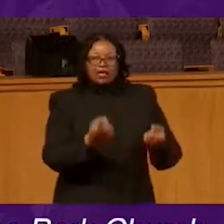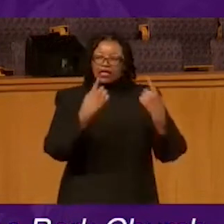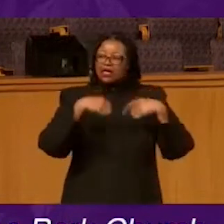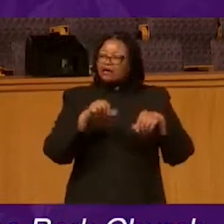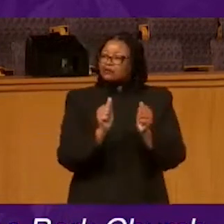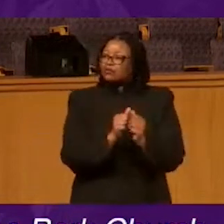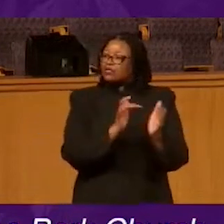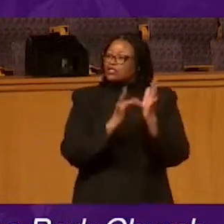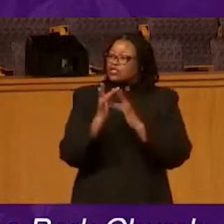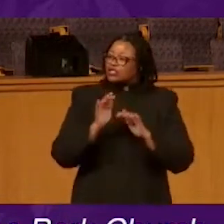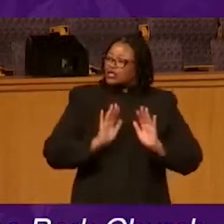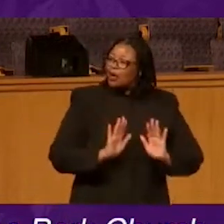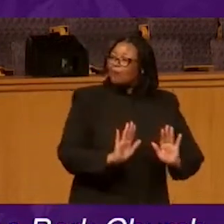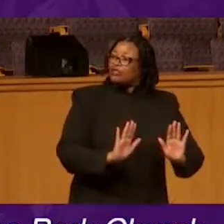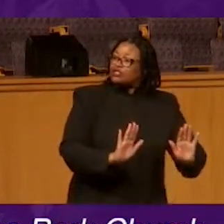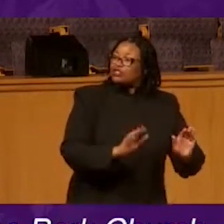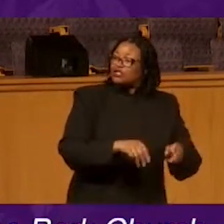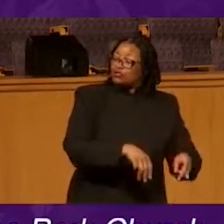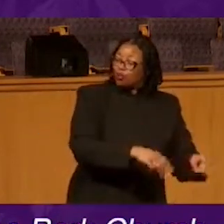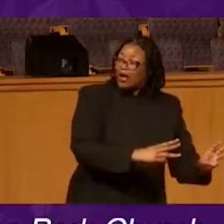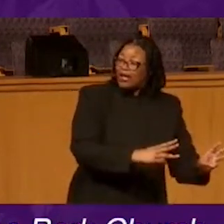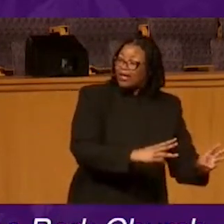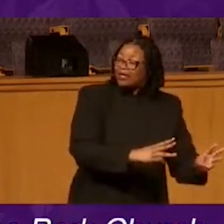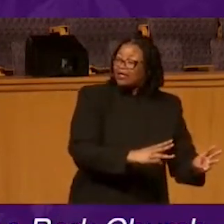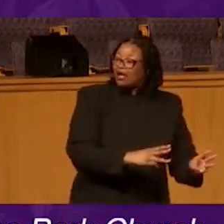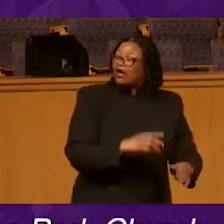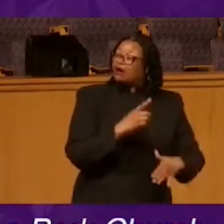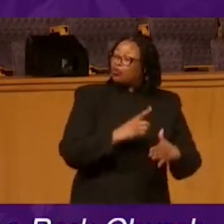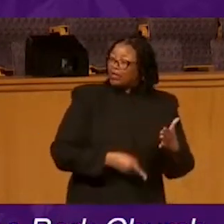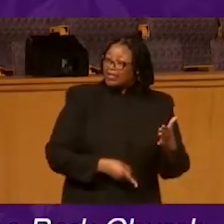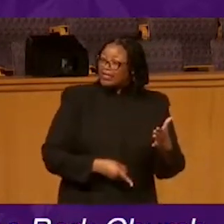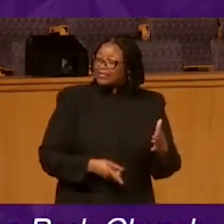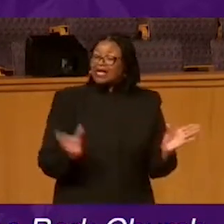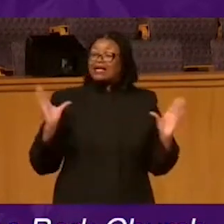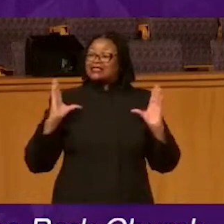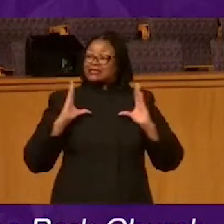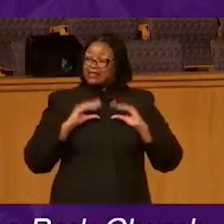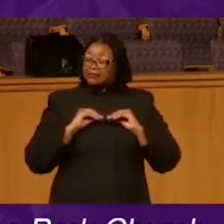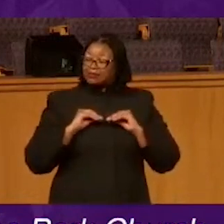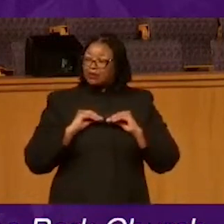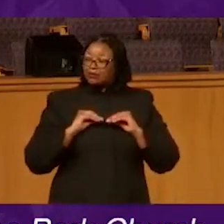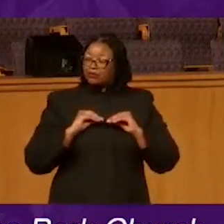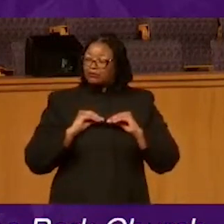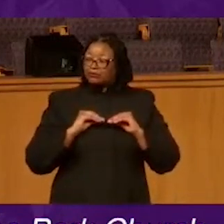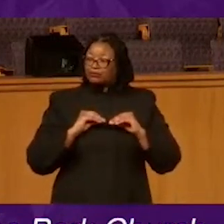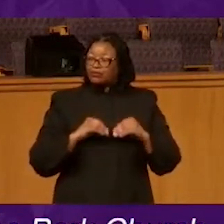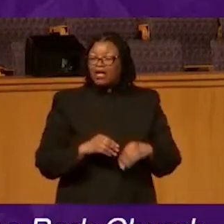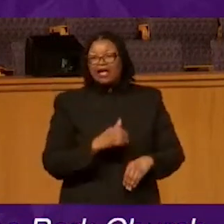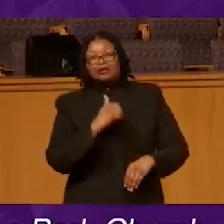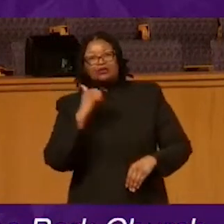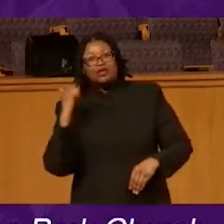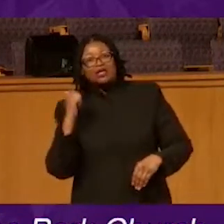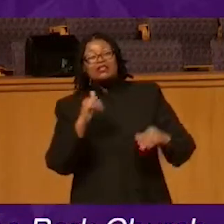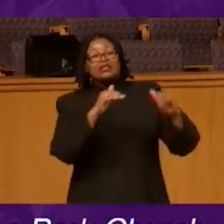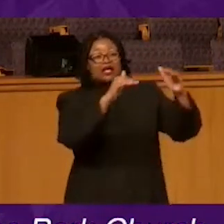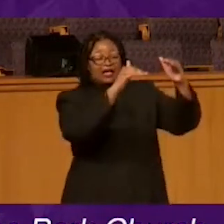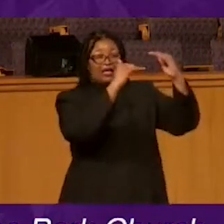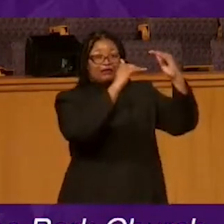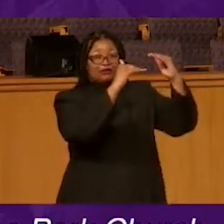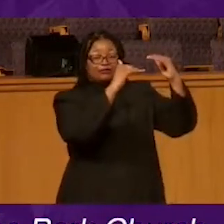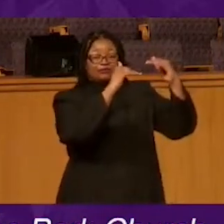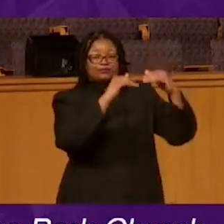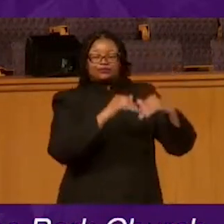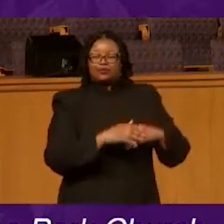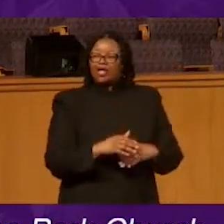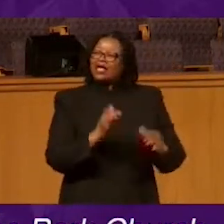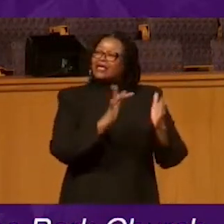Jesus pushing the envelope of what's acceptable and proper. And on the other level,